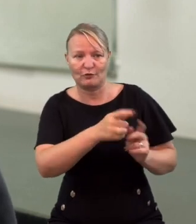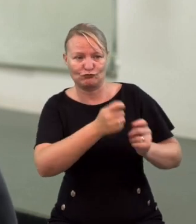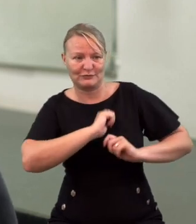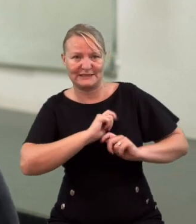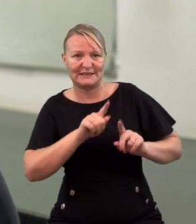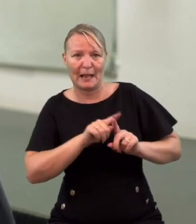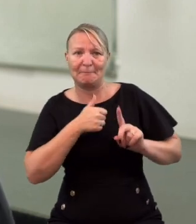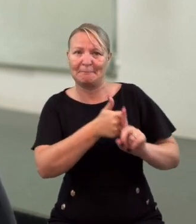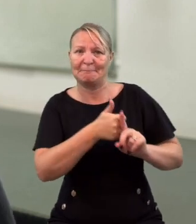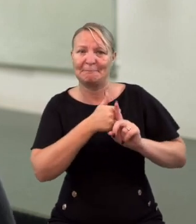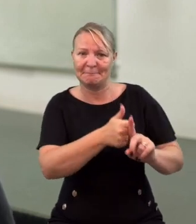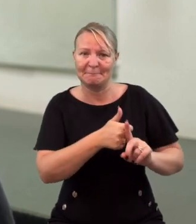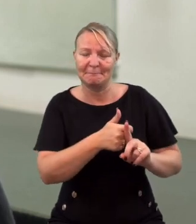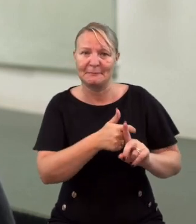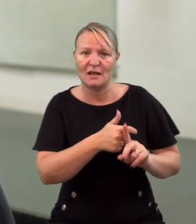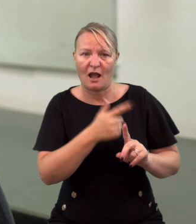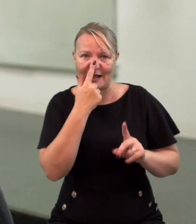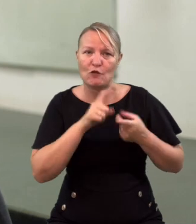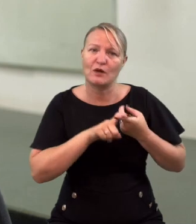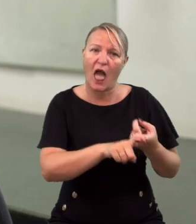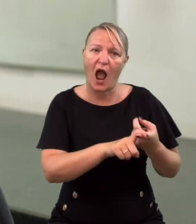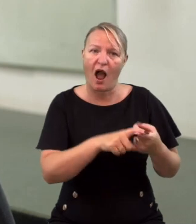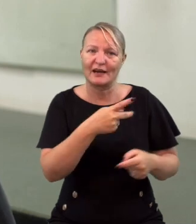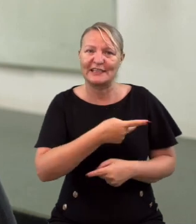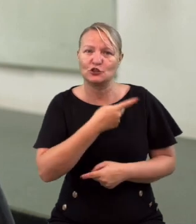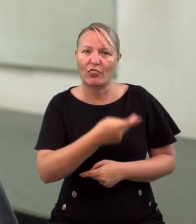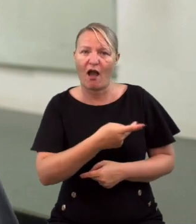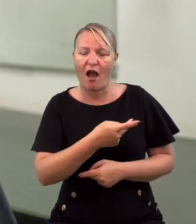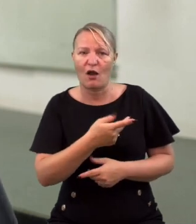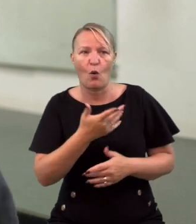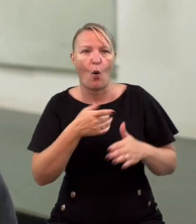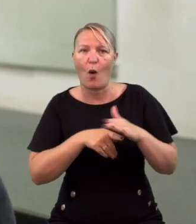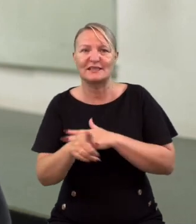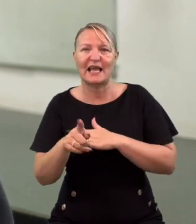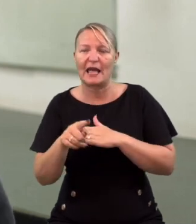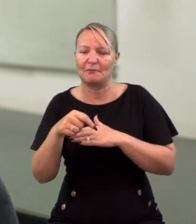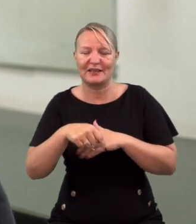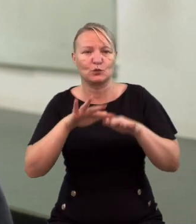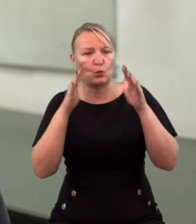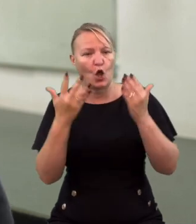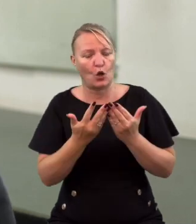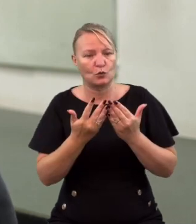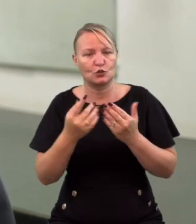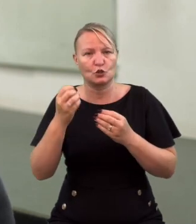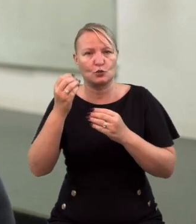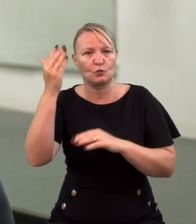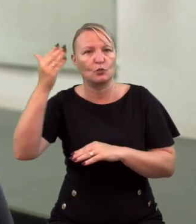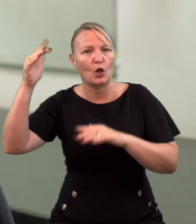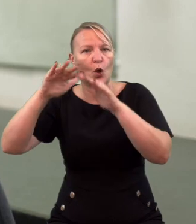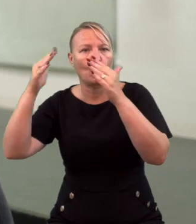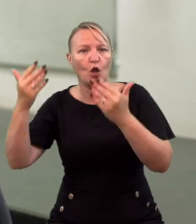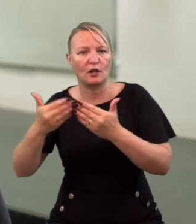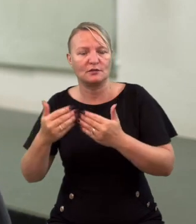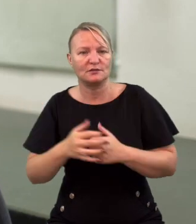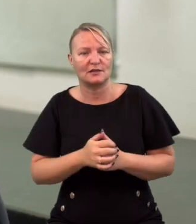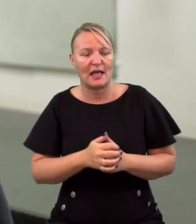the guy that Subi is the guy that Eli can, almost escape from this world with, and Subi kind of